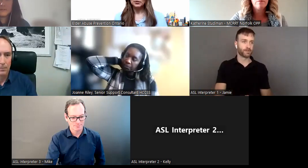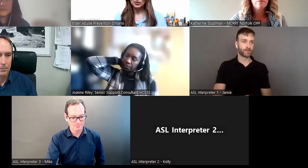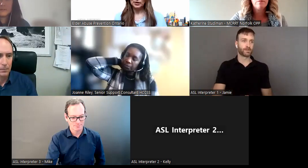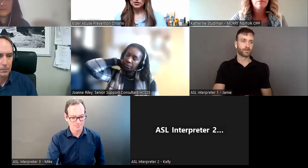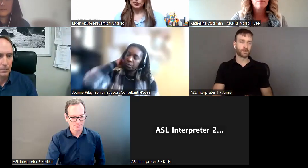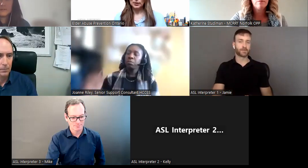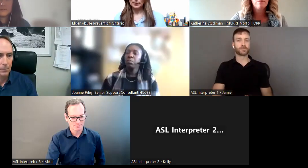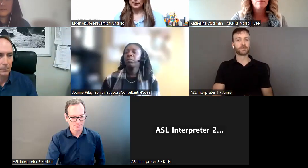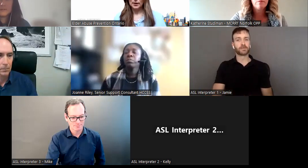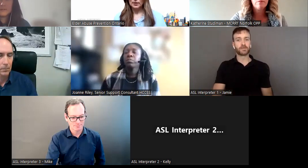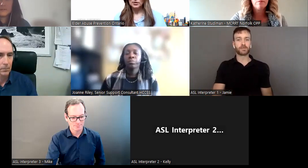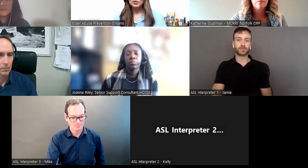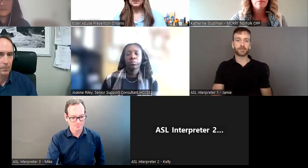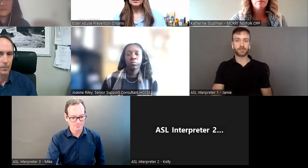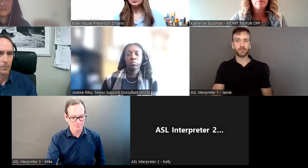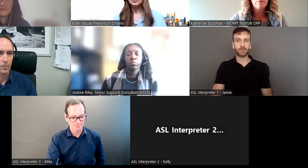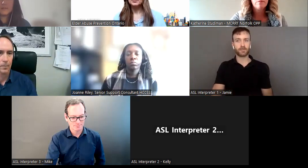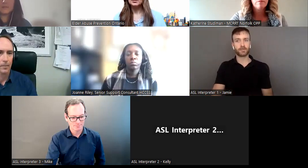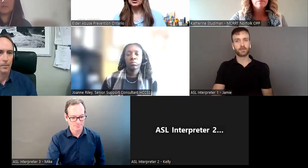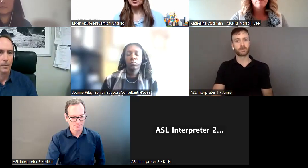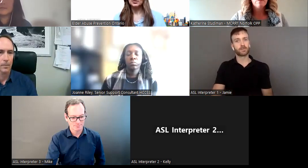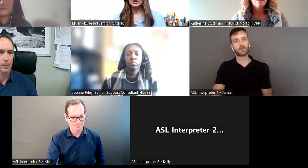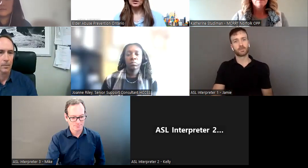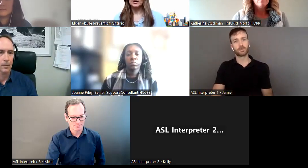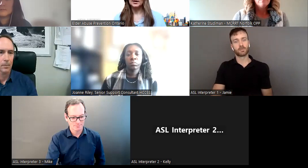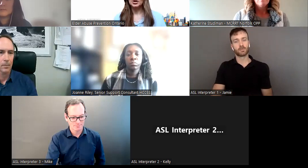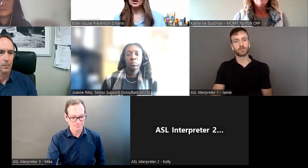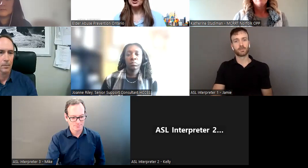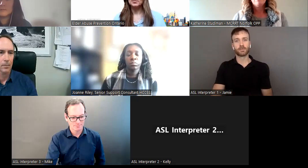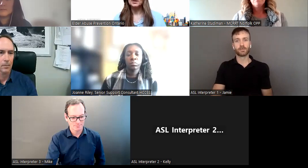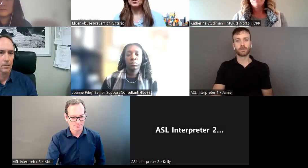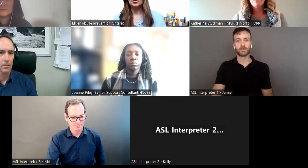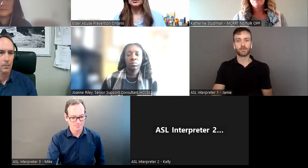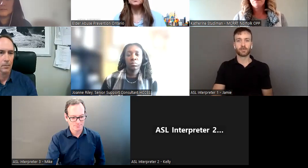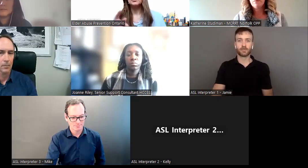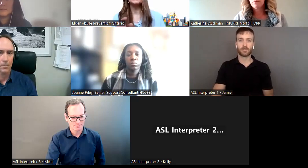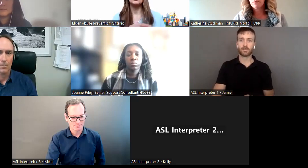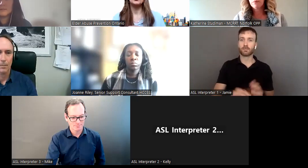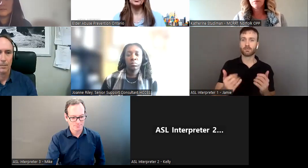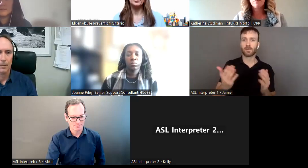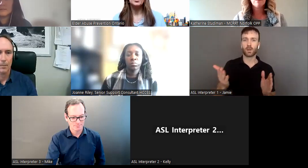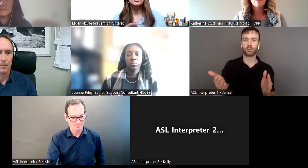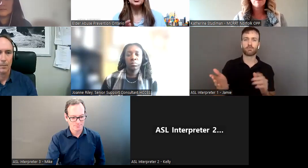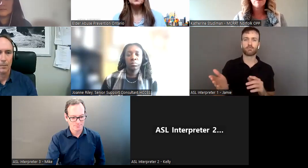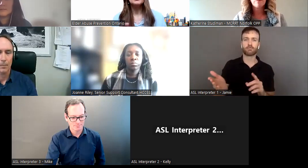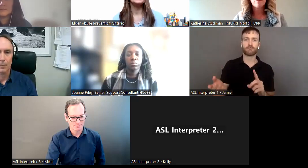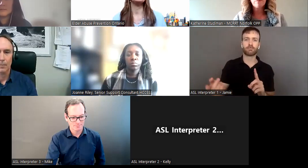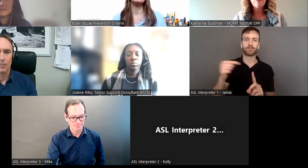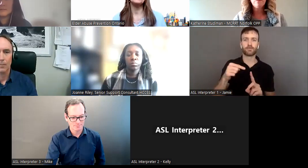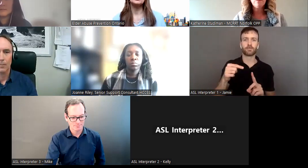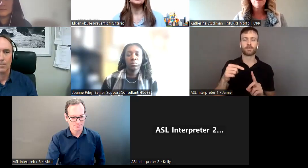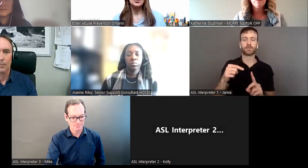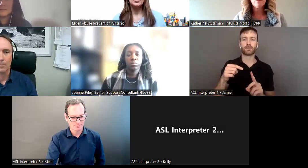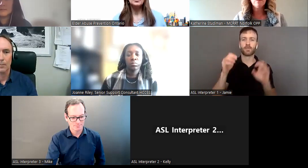What I was going to just maybe shift into the education piece, or just one more thing. In terms of